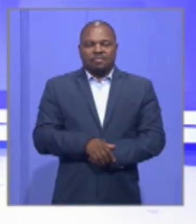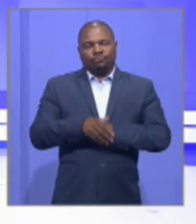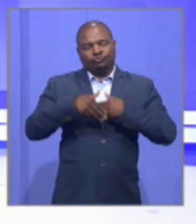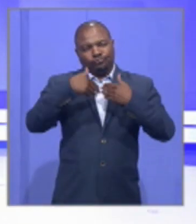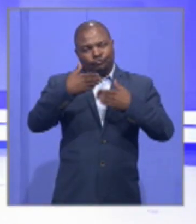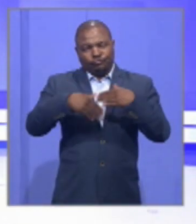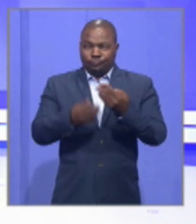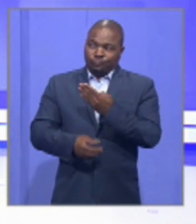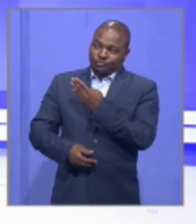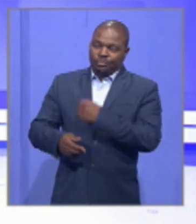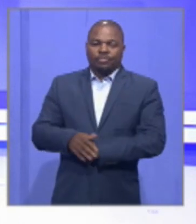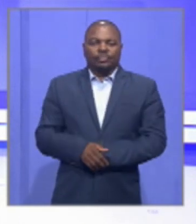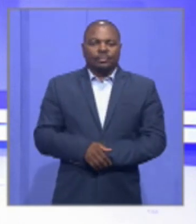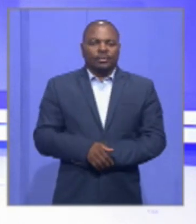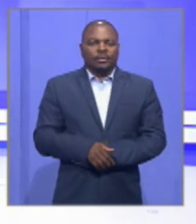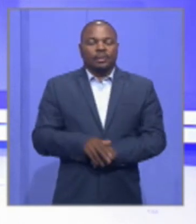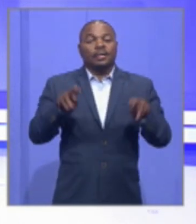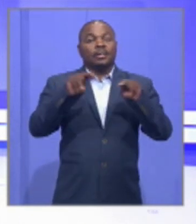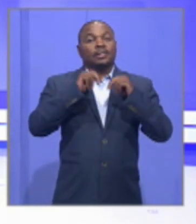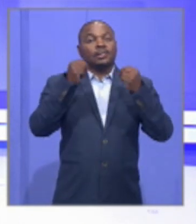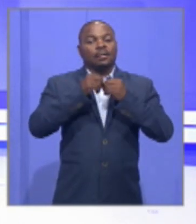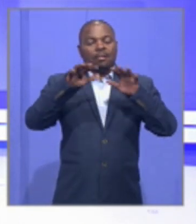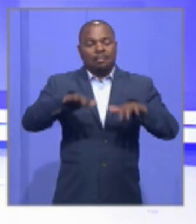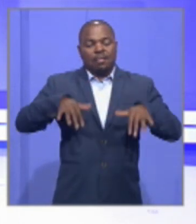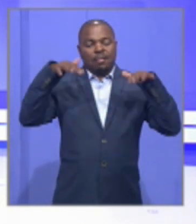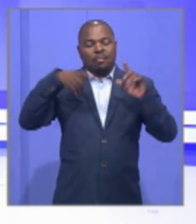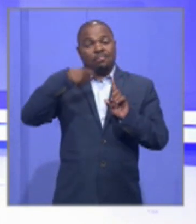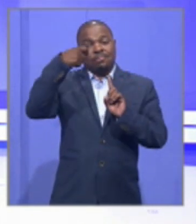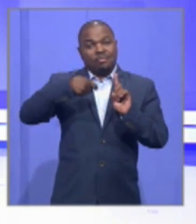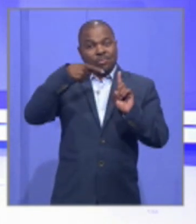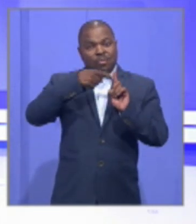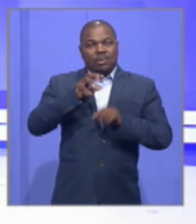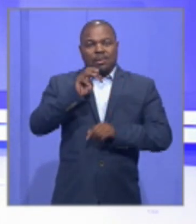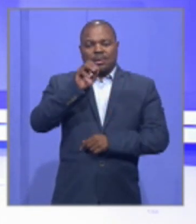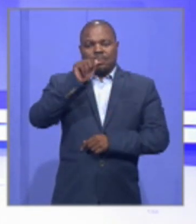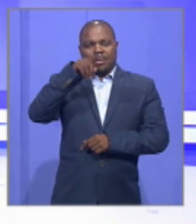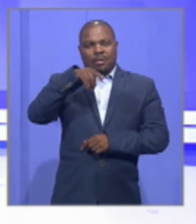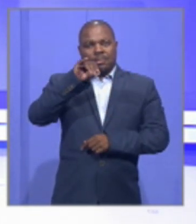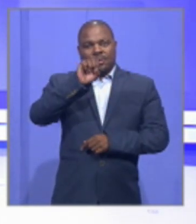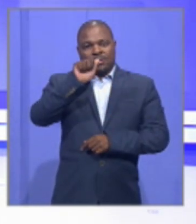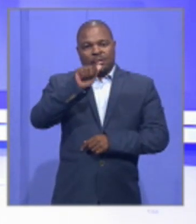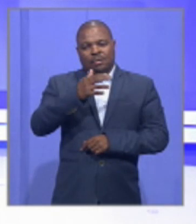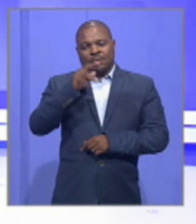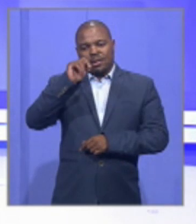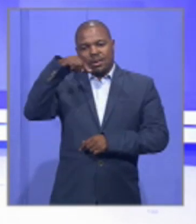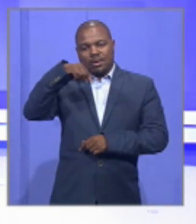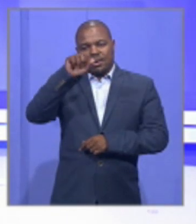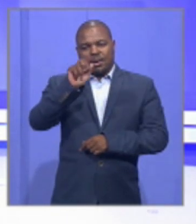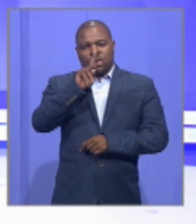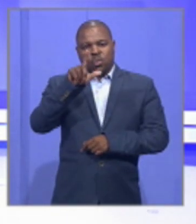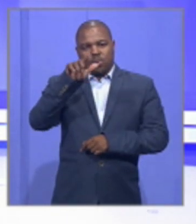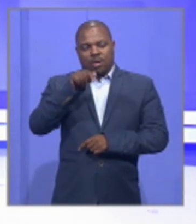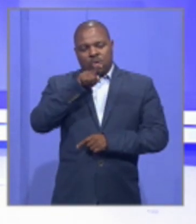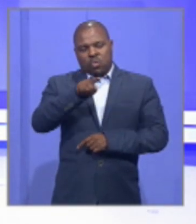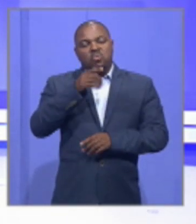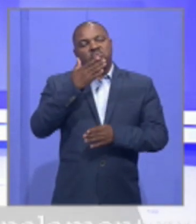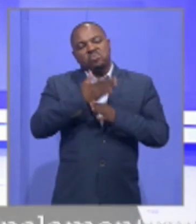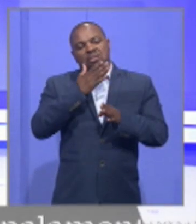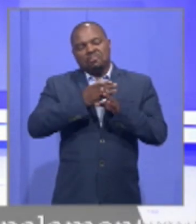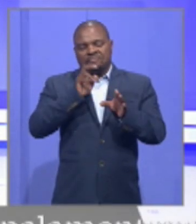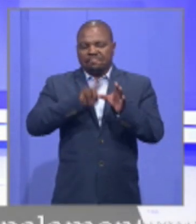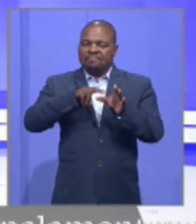diale. Mmusakgotla wa kokoano bosetšhaba Nosiviwe Mapisa-Nqakula o lebogile tiro jaaka mmusakgotla le leloko la